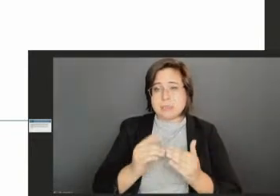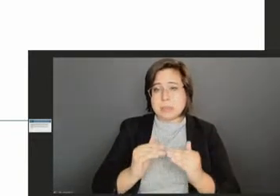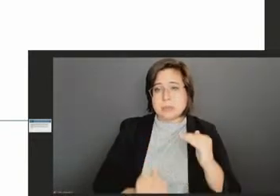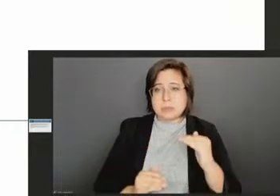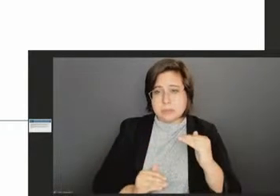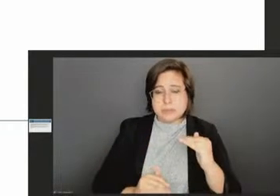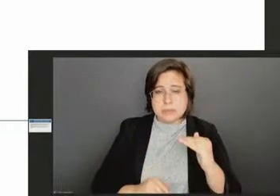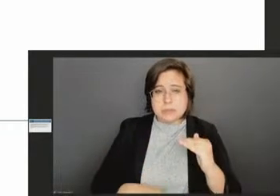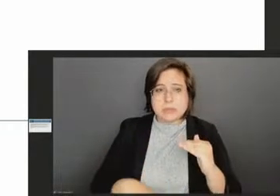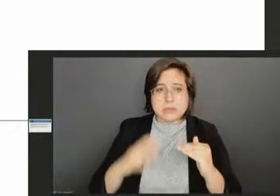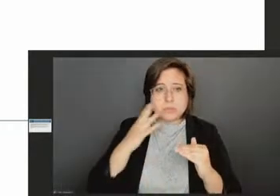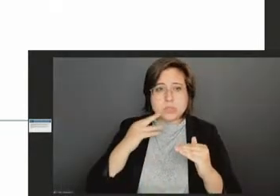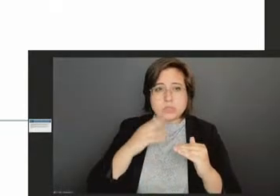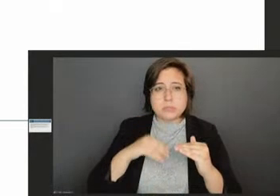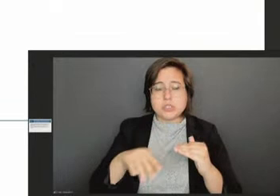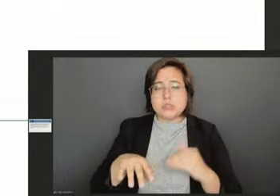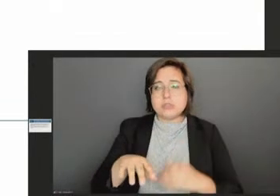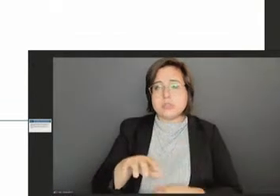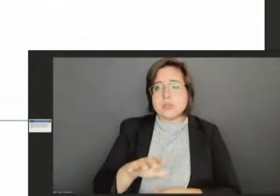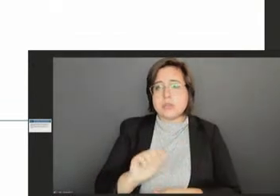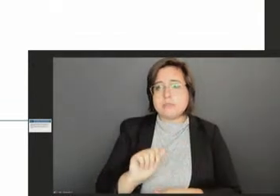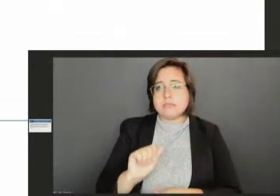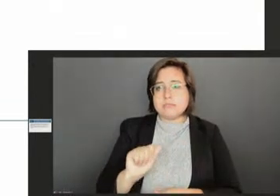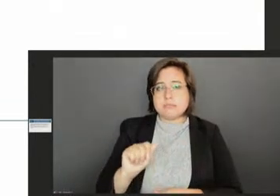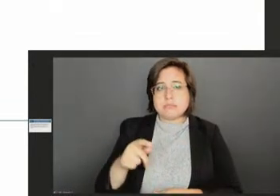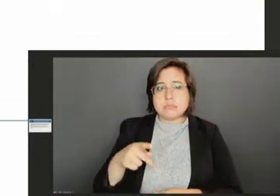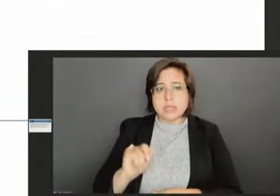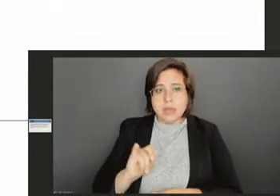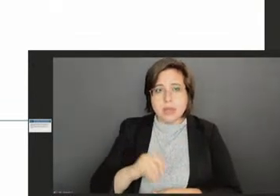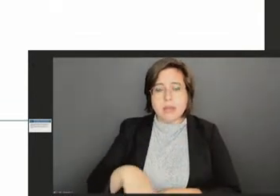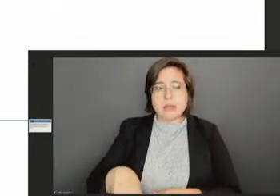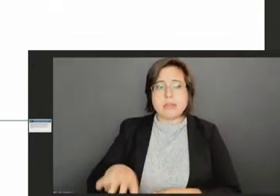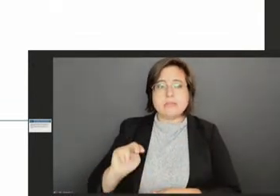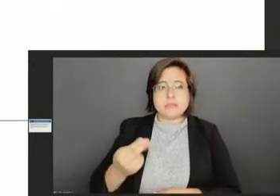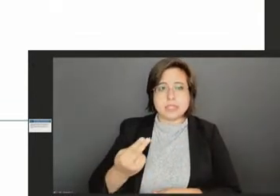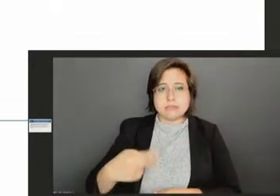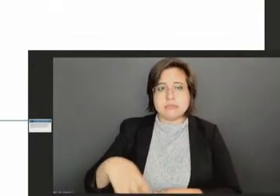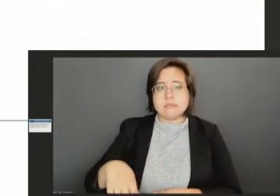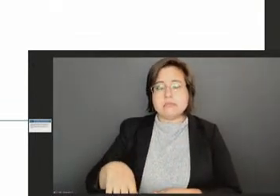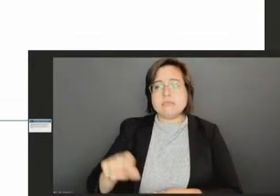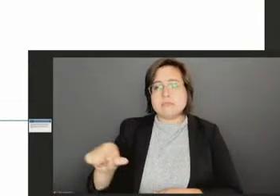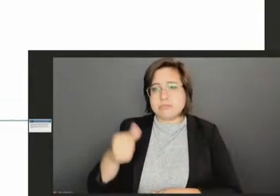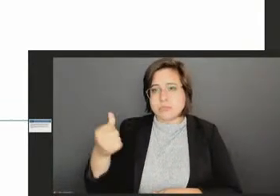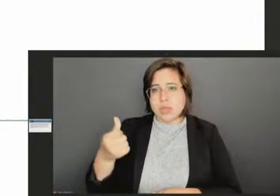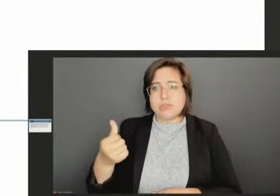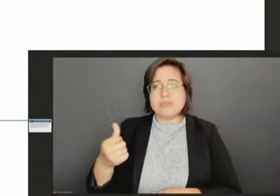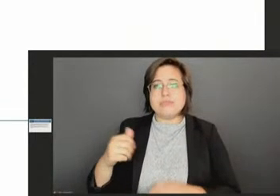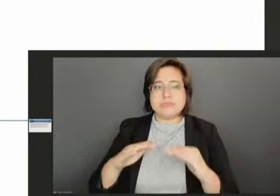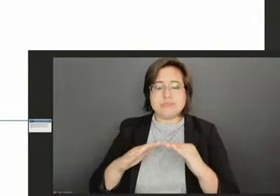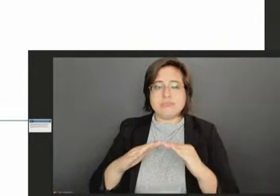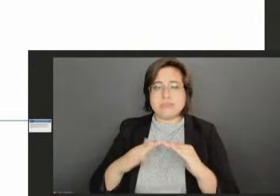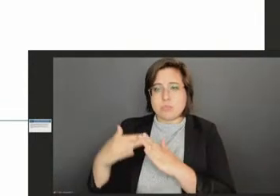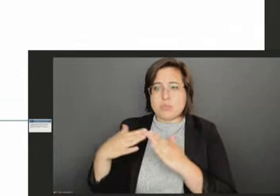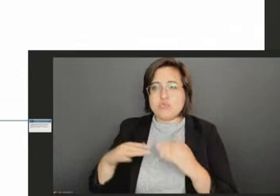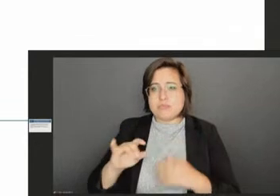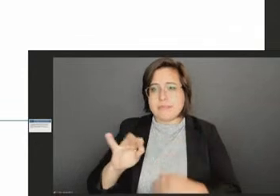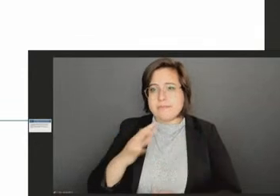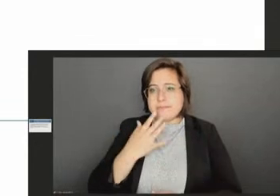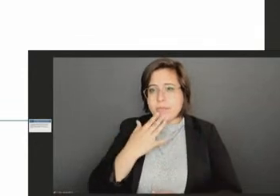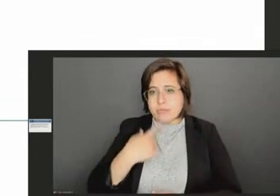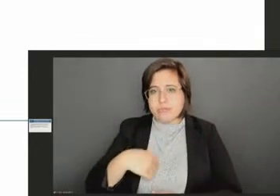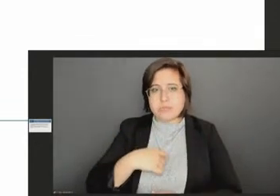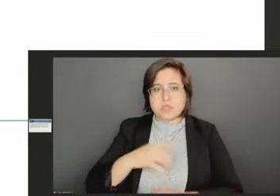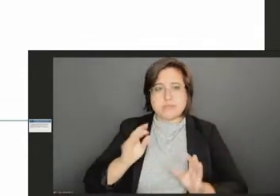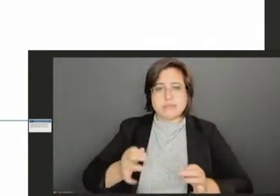by Asian American, Pacific Islander, Native Hawaiians, and other communities of color, we came up with